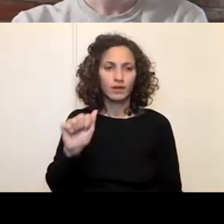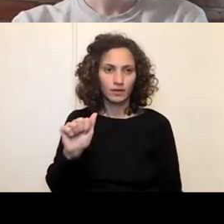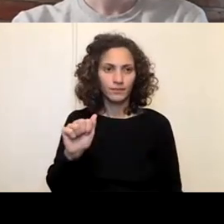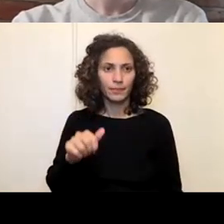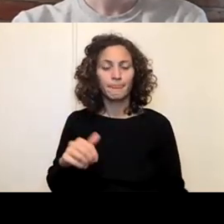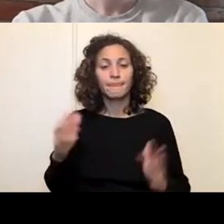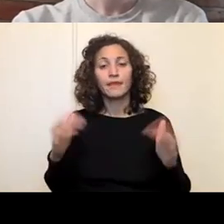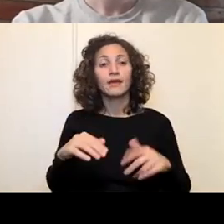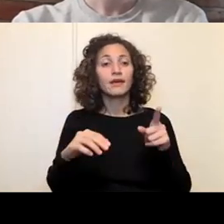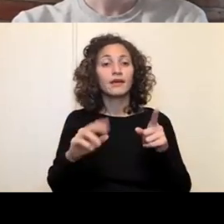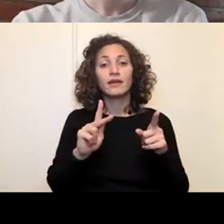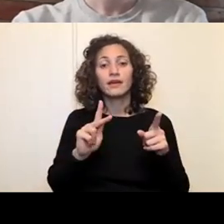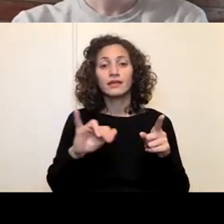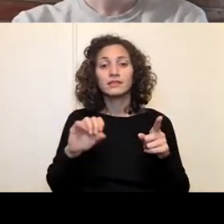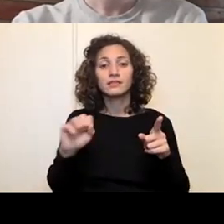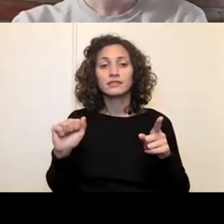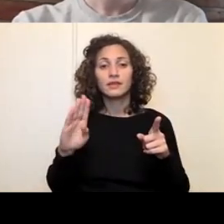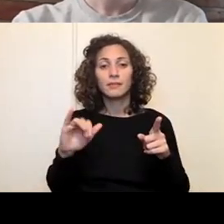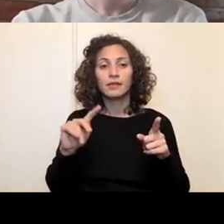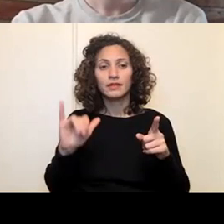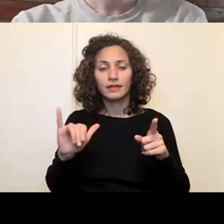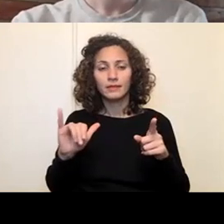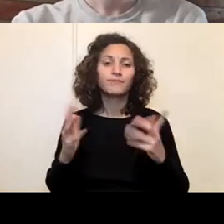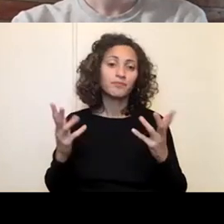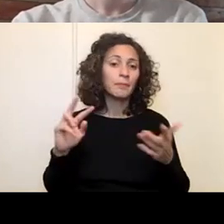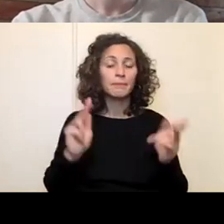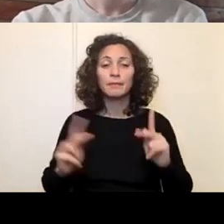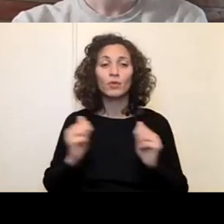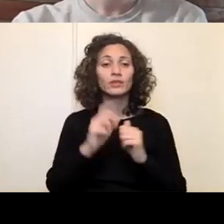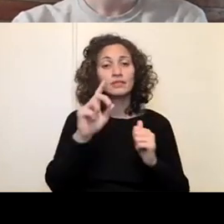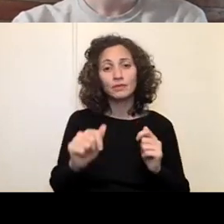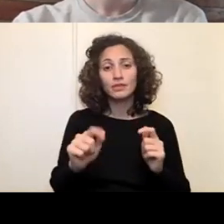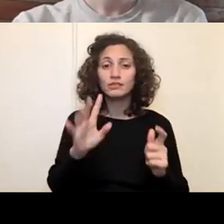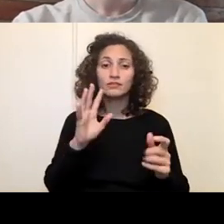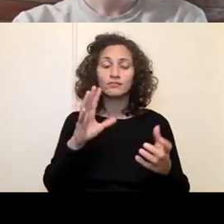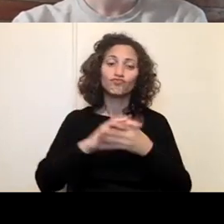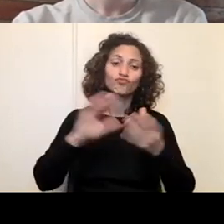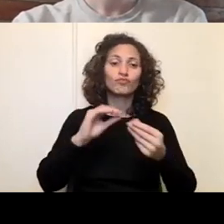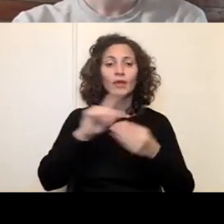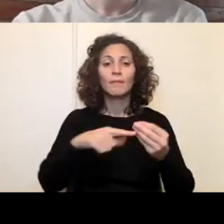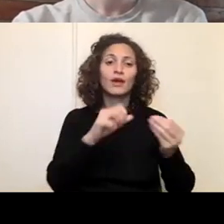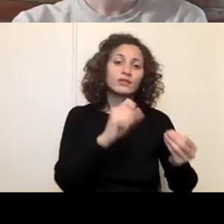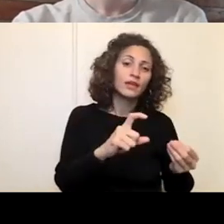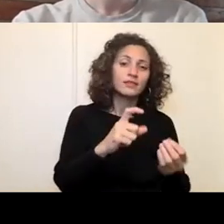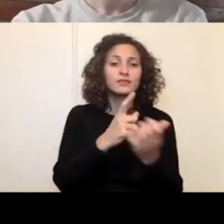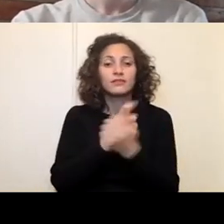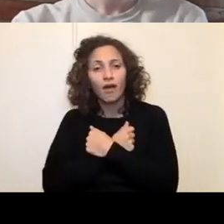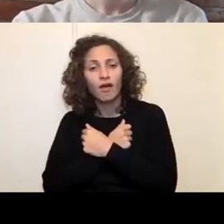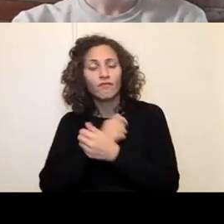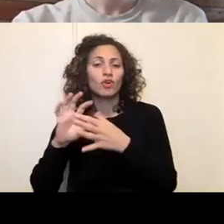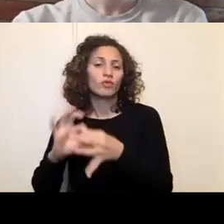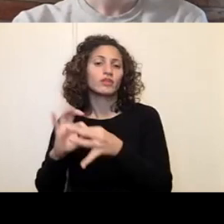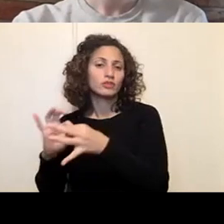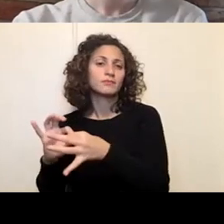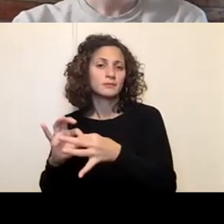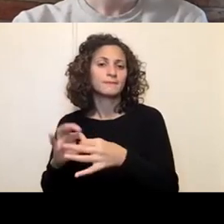Kissability, which is people with disabilities talk about sex, love, and relationships. And then if you're into something